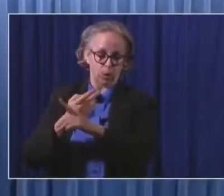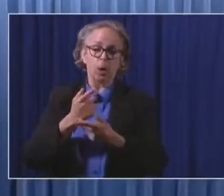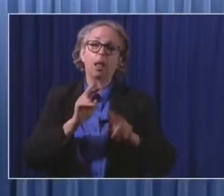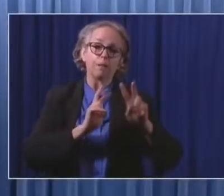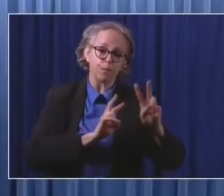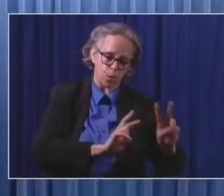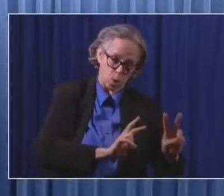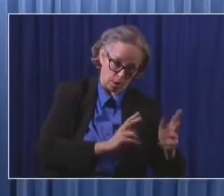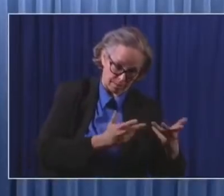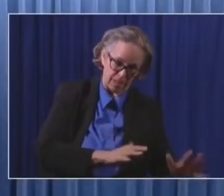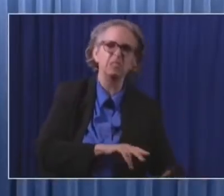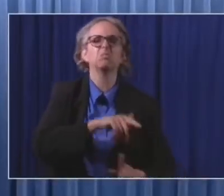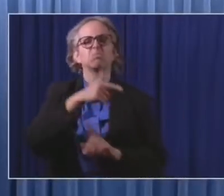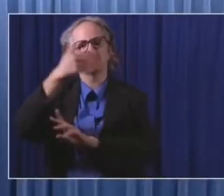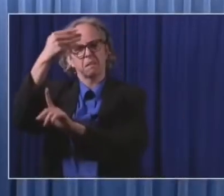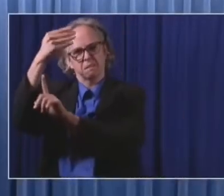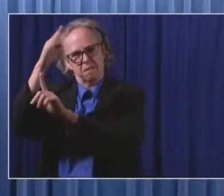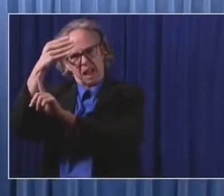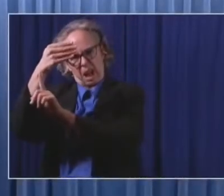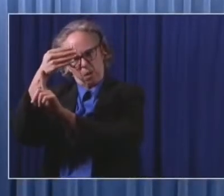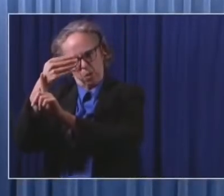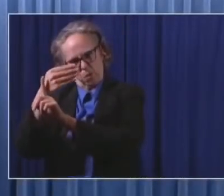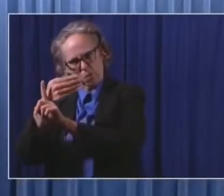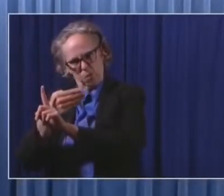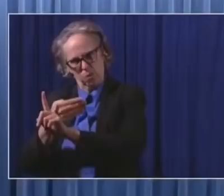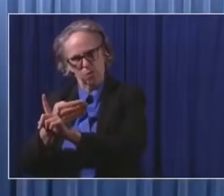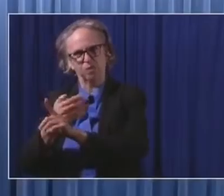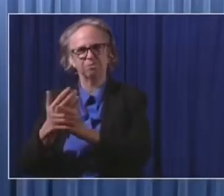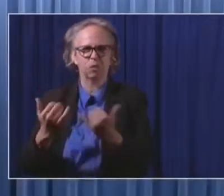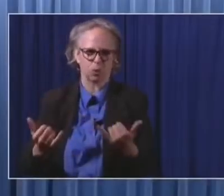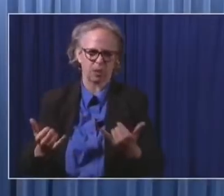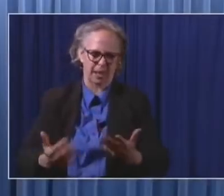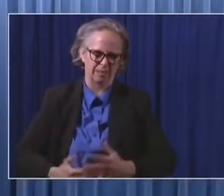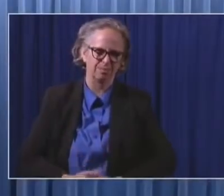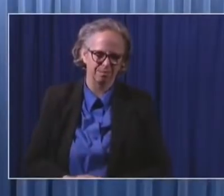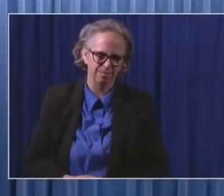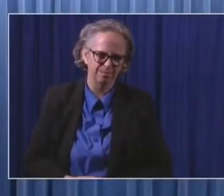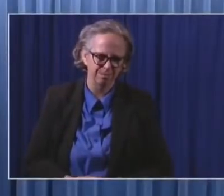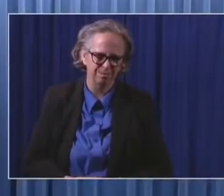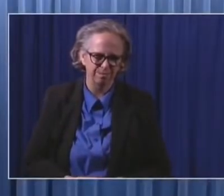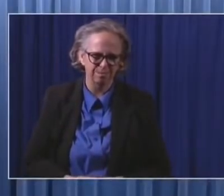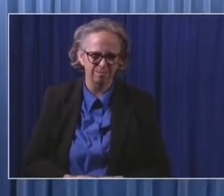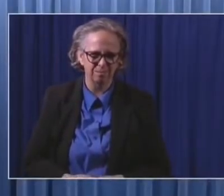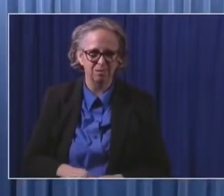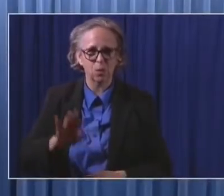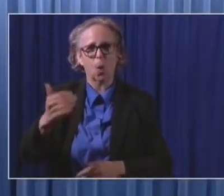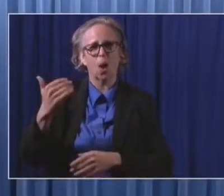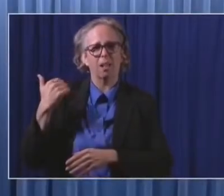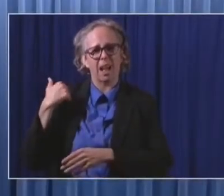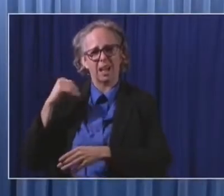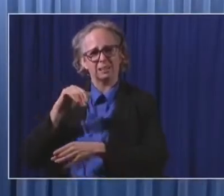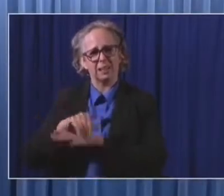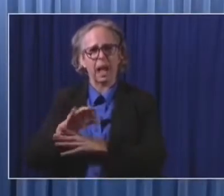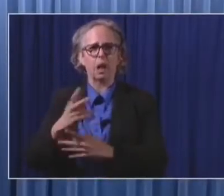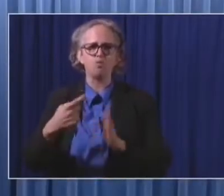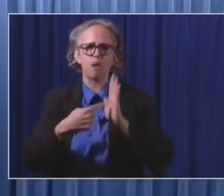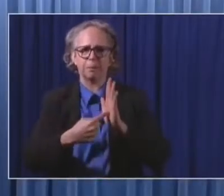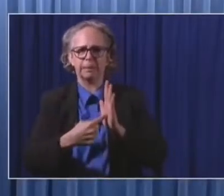Lucas County and at the State House be lowered until after the funeral today.